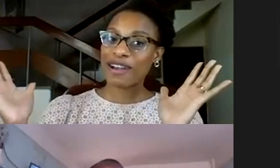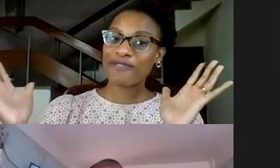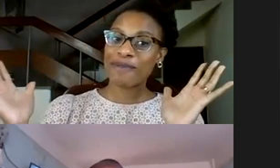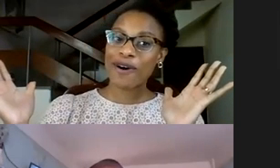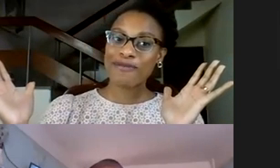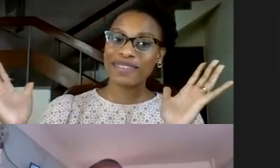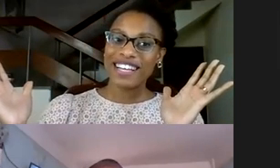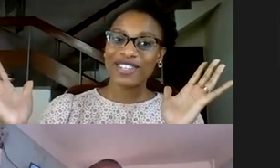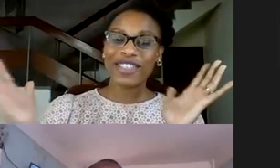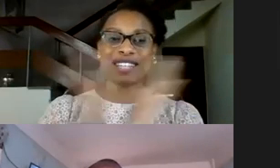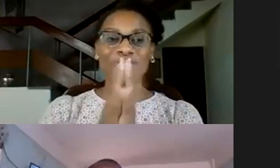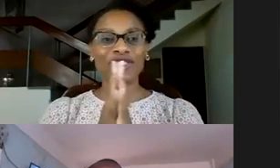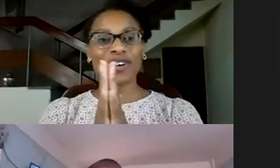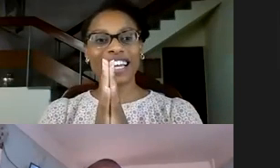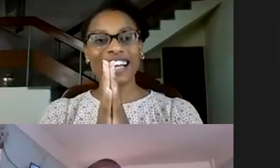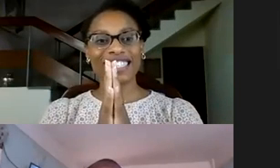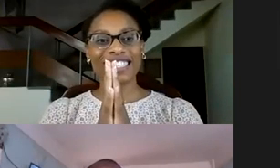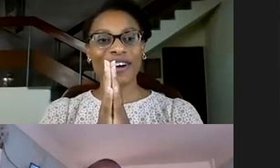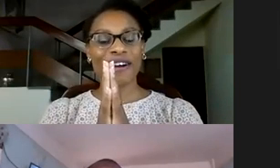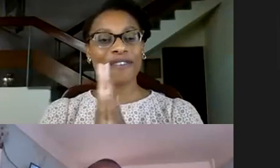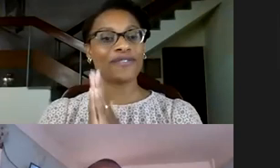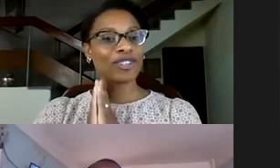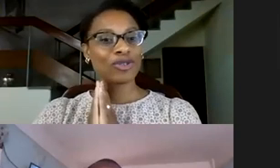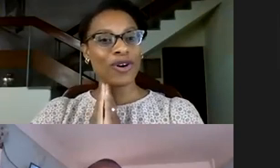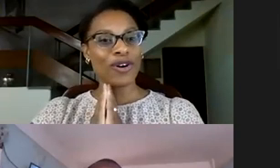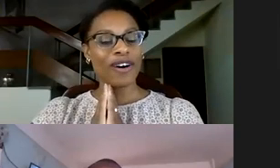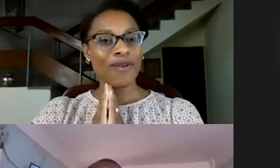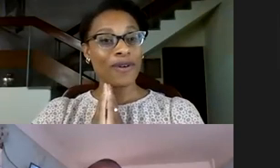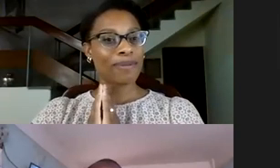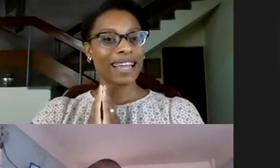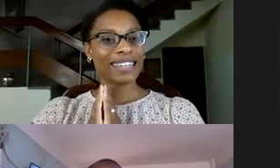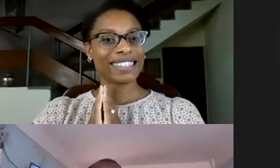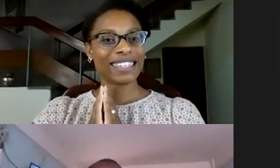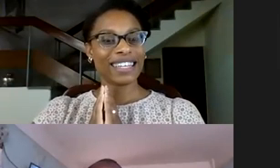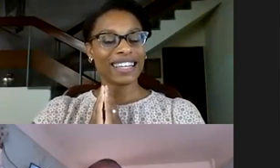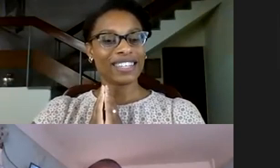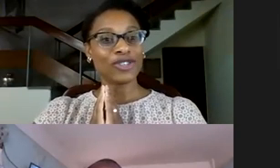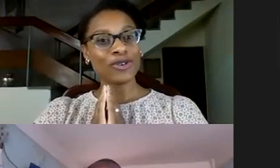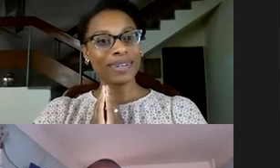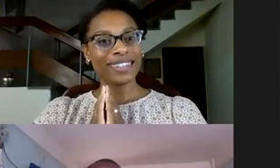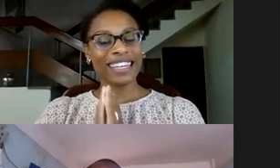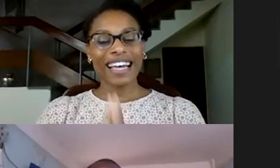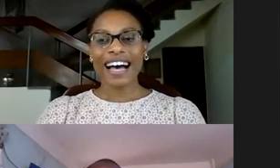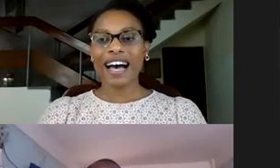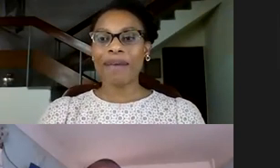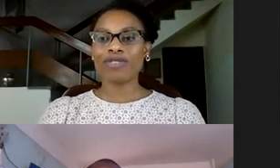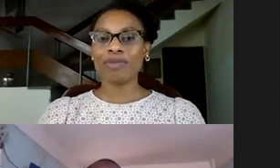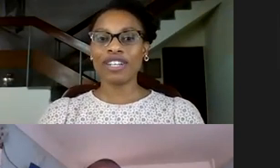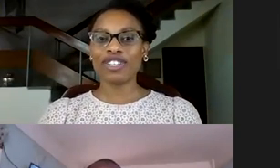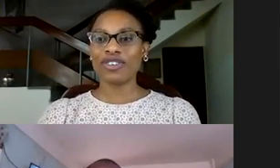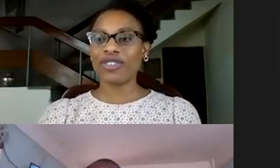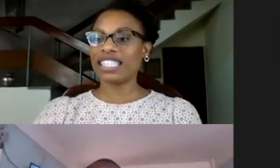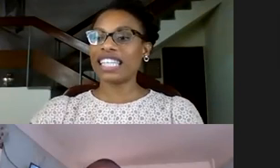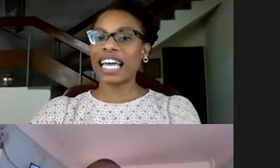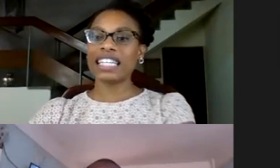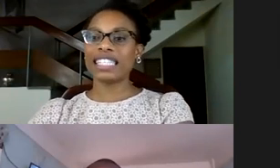all working from home. So thanks for joining us through our virtual workplace, Zoom, as we bring